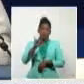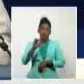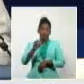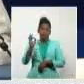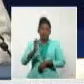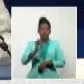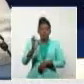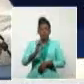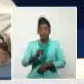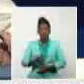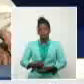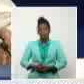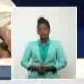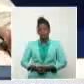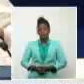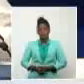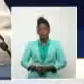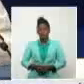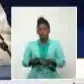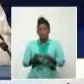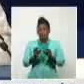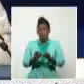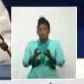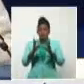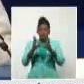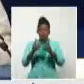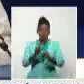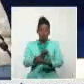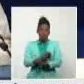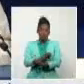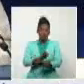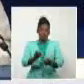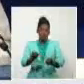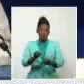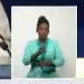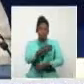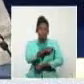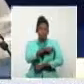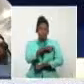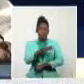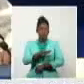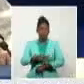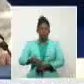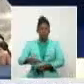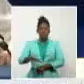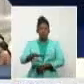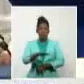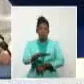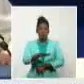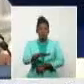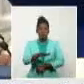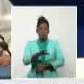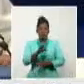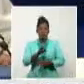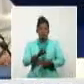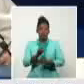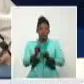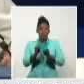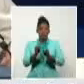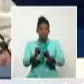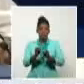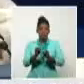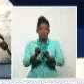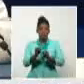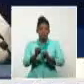94,122 deaths. And this gives a lethality greater than the one that was reported yesterday, which is just